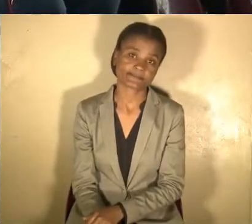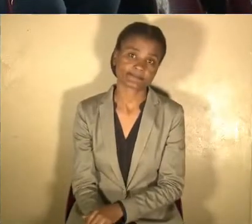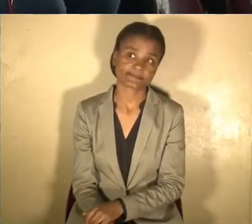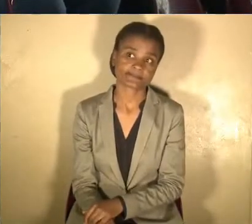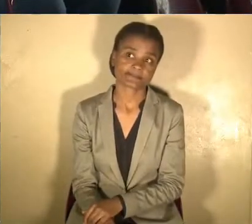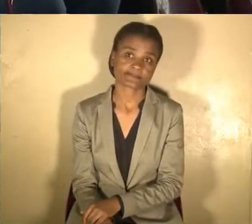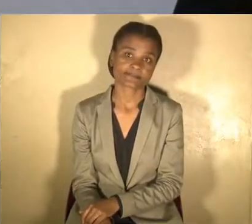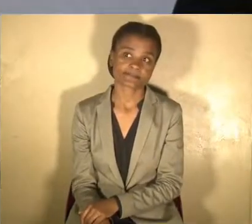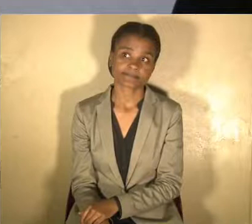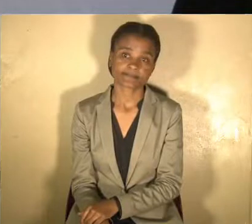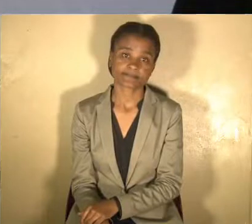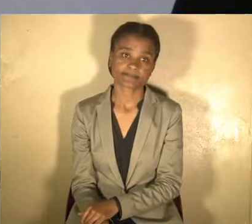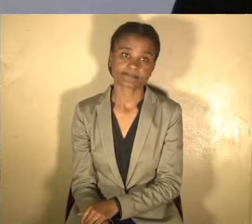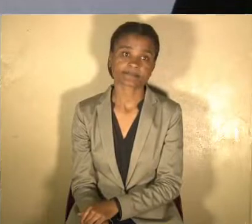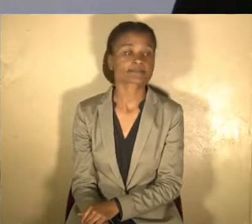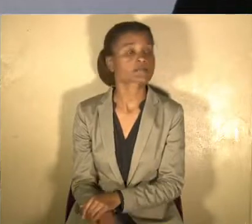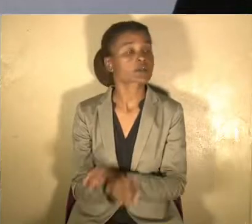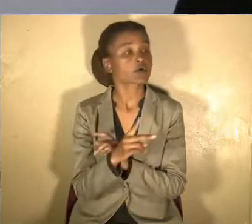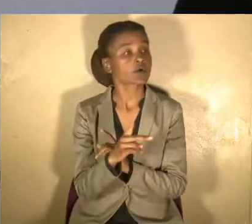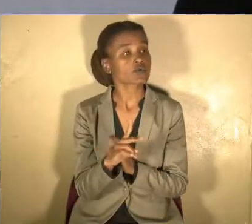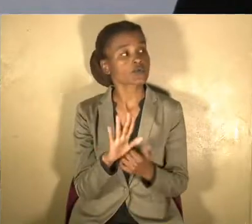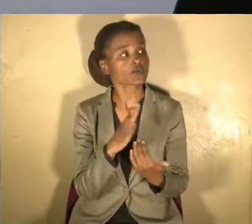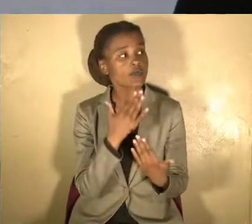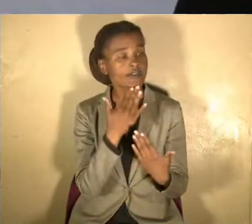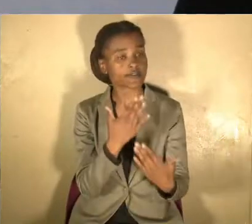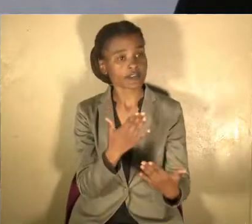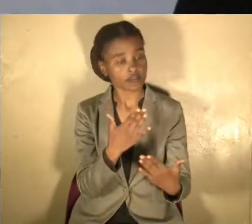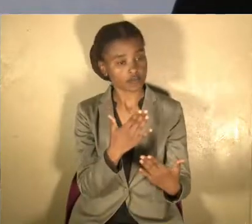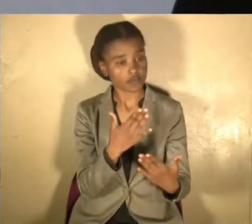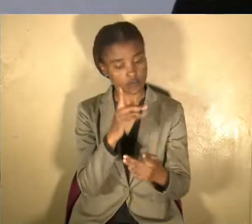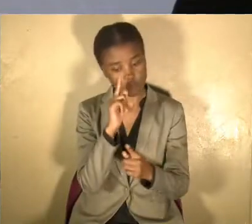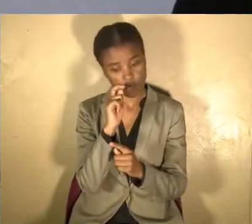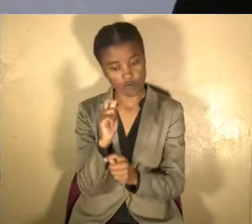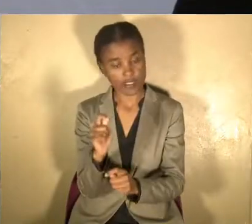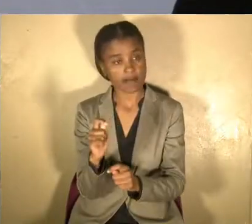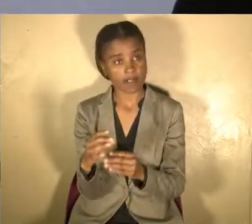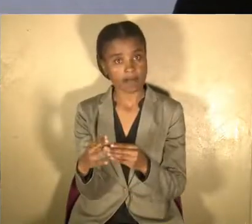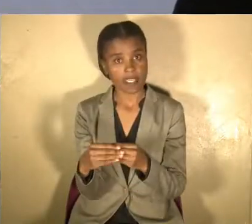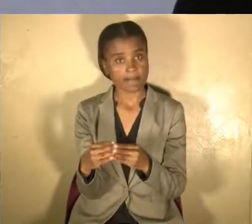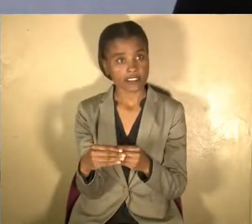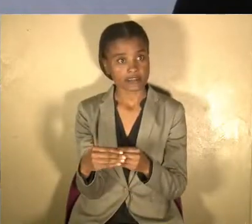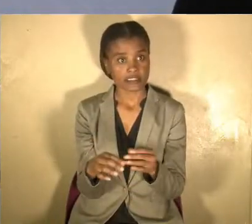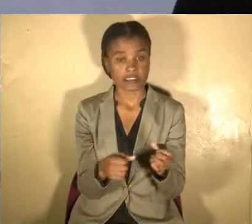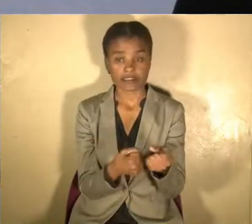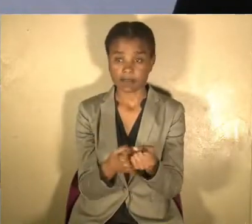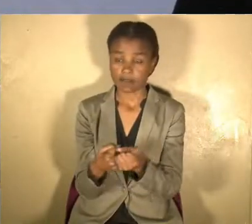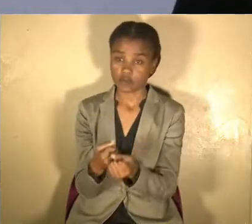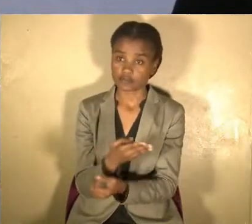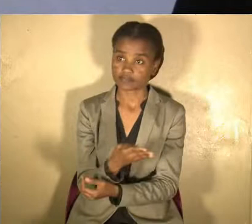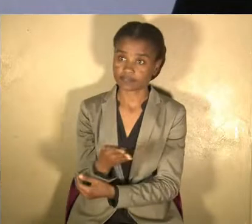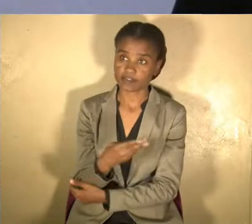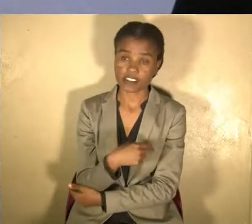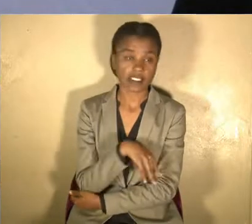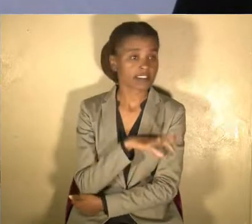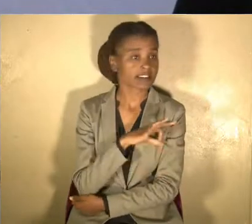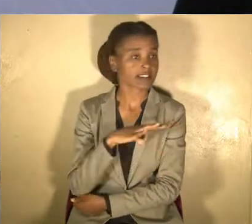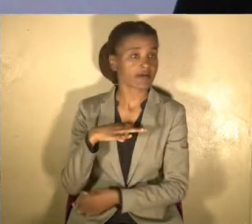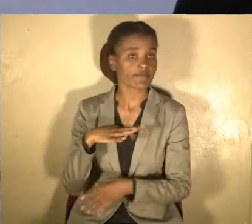And honorable members, our support staff, and all our